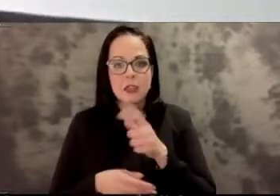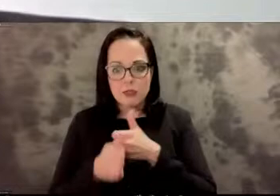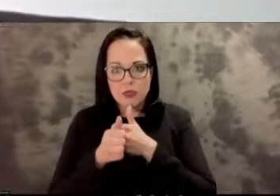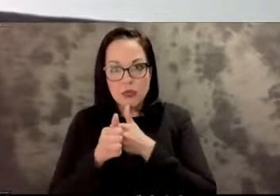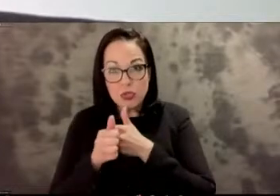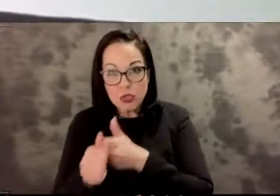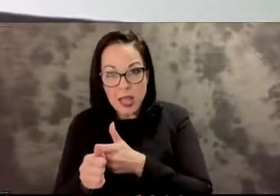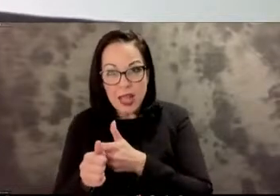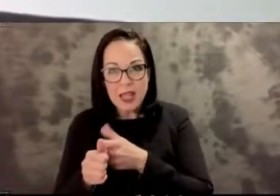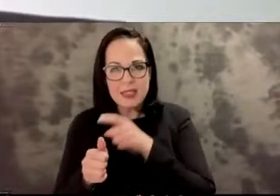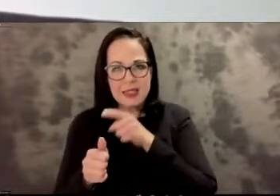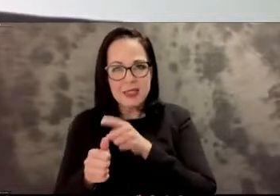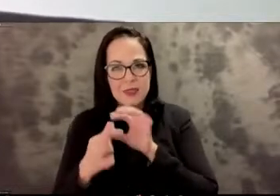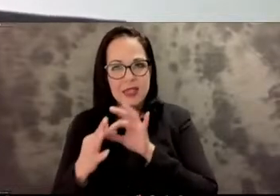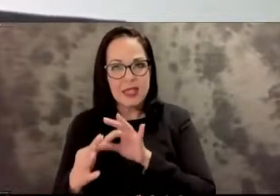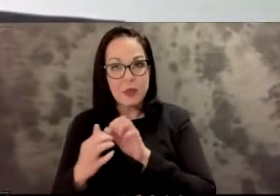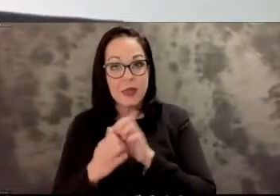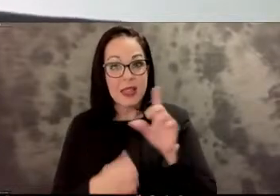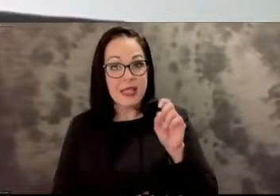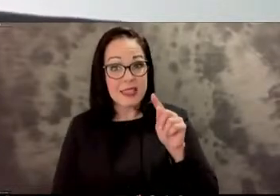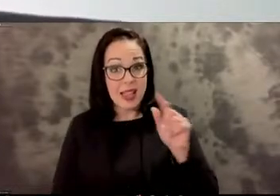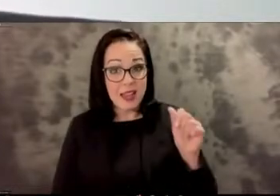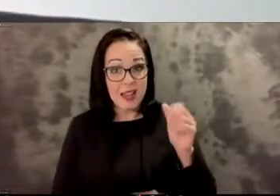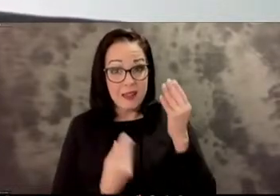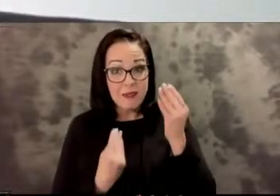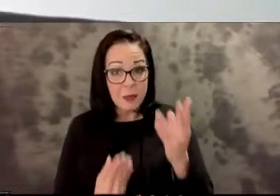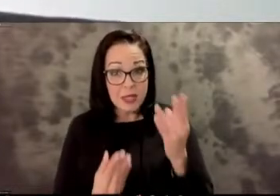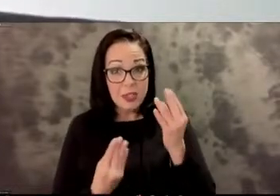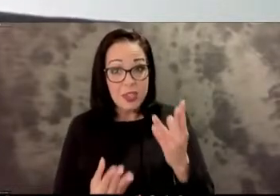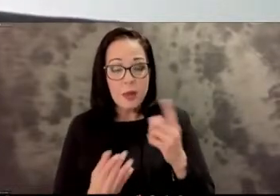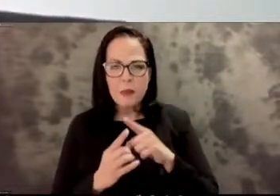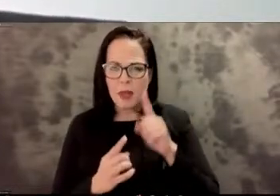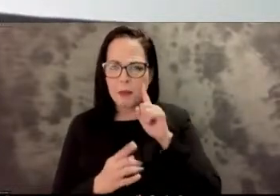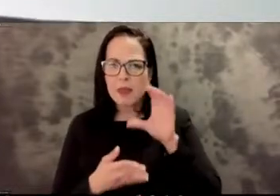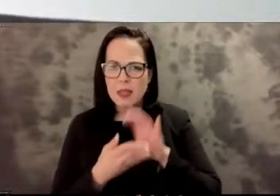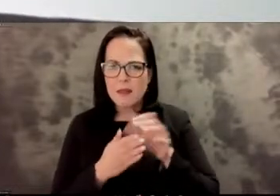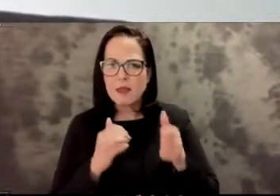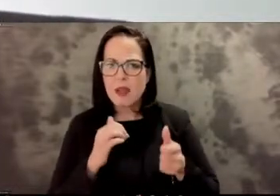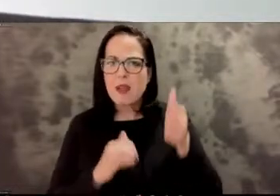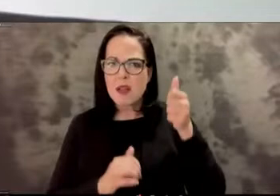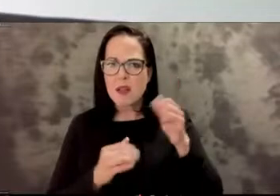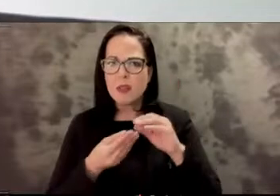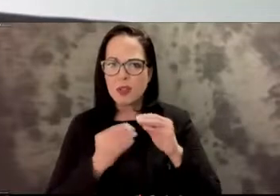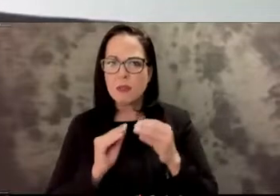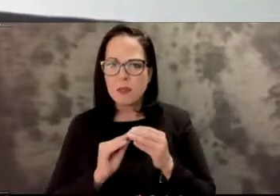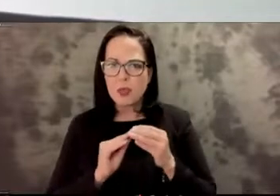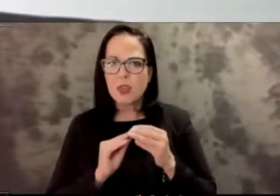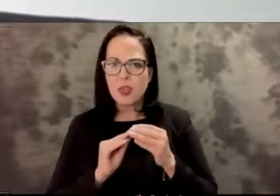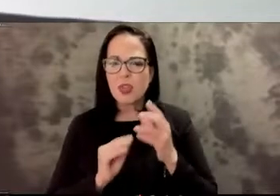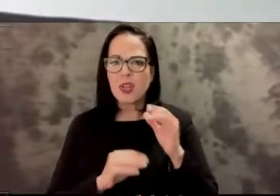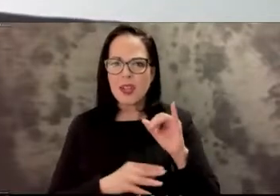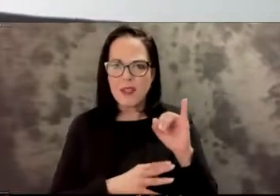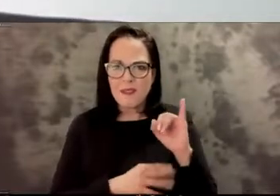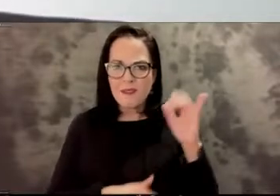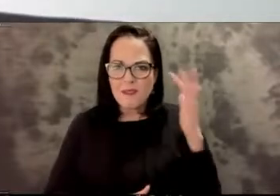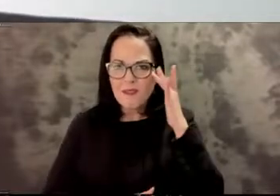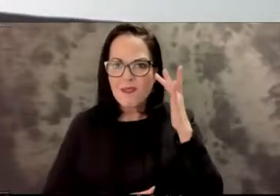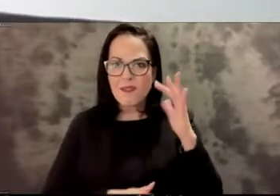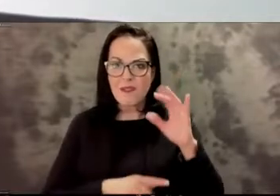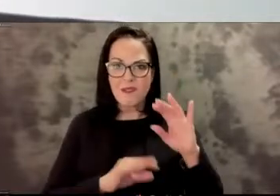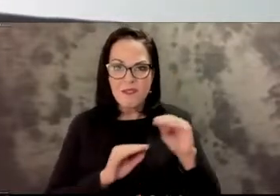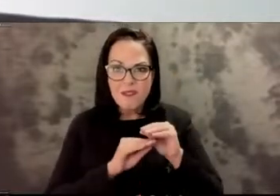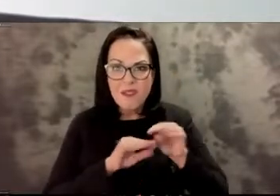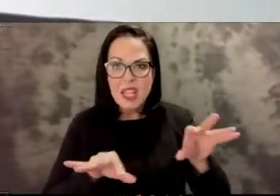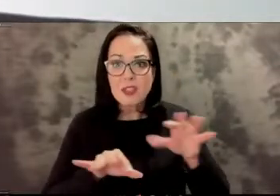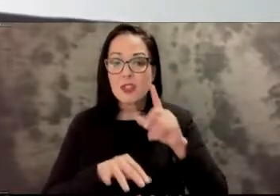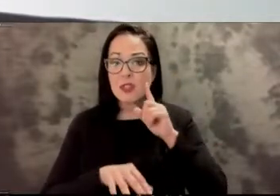tracked as far as data goes, but I do think there has been a high rate of infection, hospitalization, and mortality with the Asian